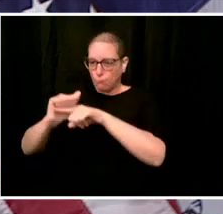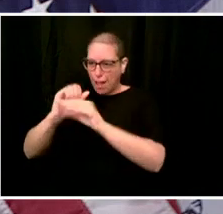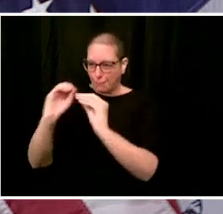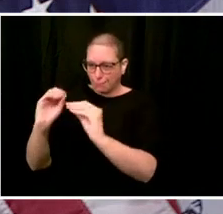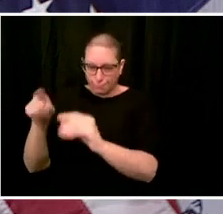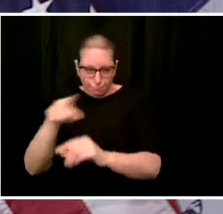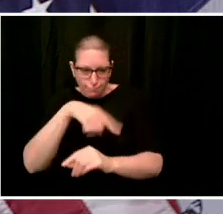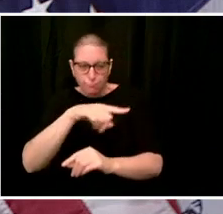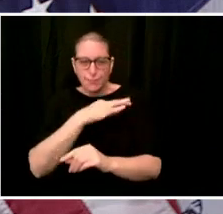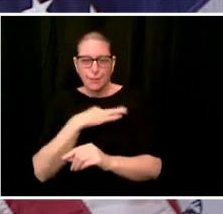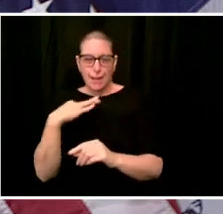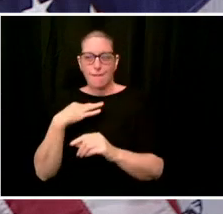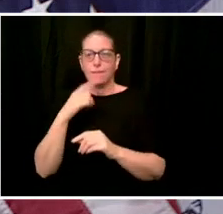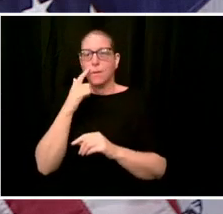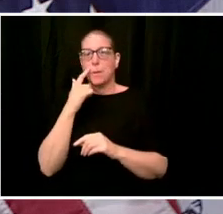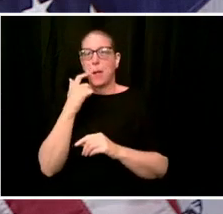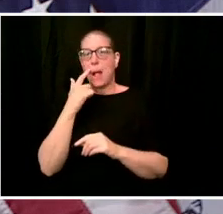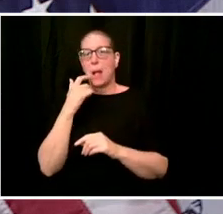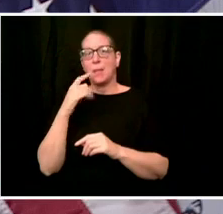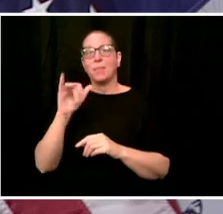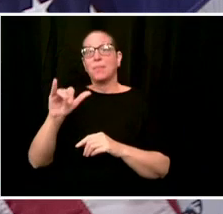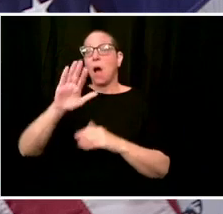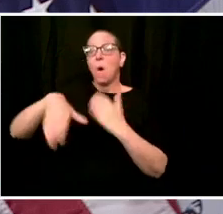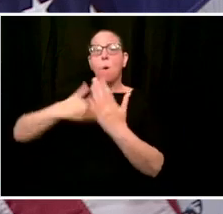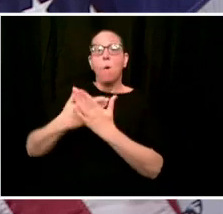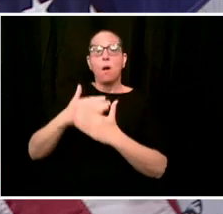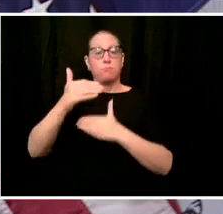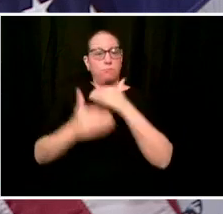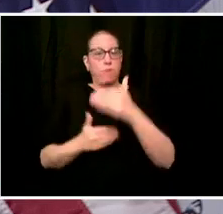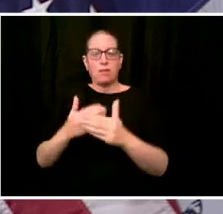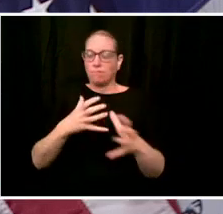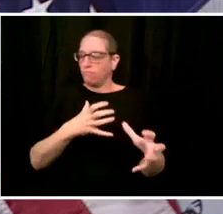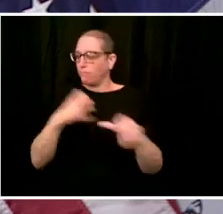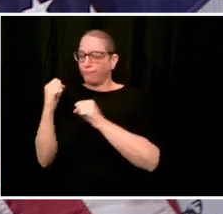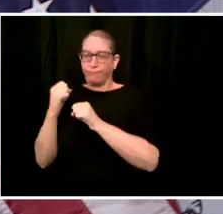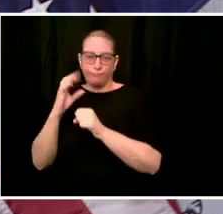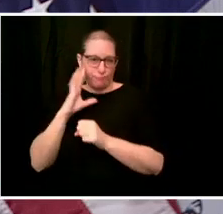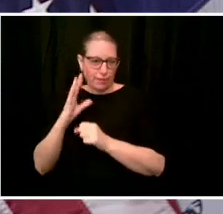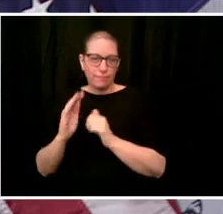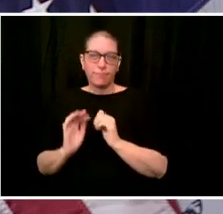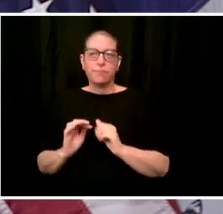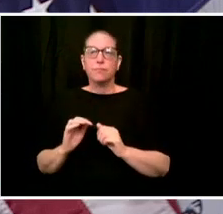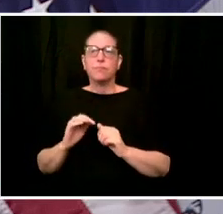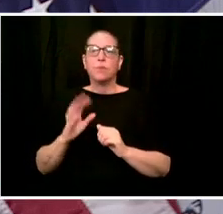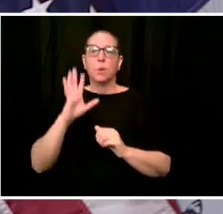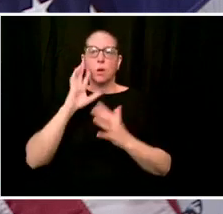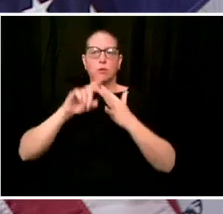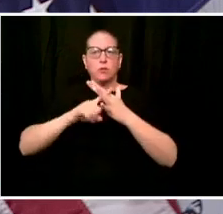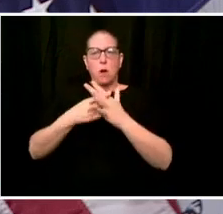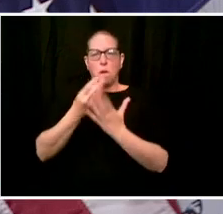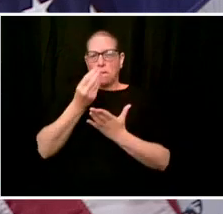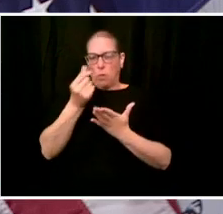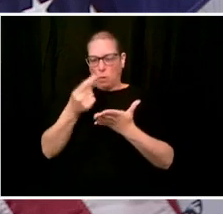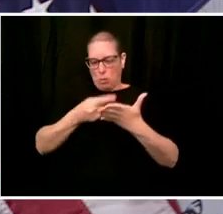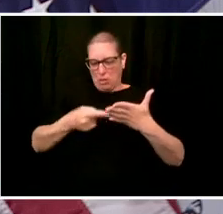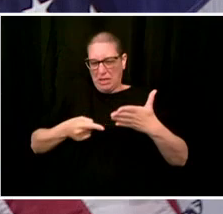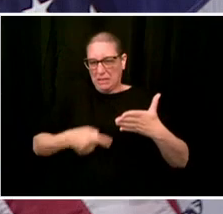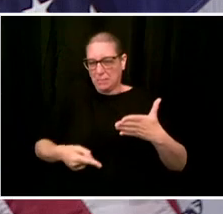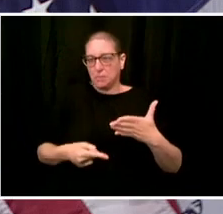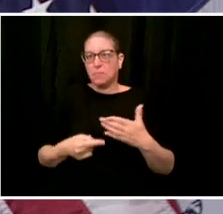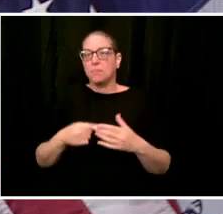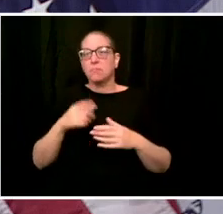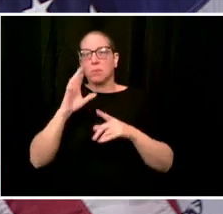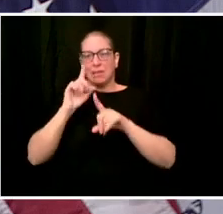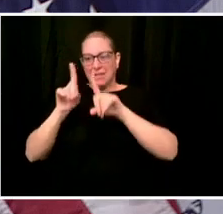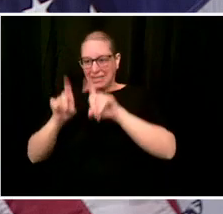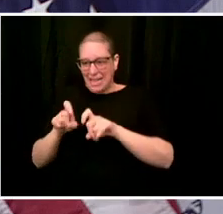has been moving rapidly so we can have people in place in just the next few weeks. Ted, you wanna respond to all that?